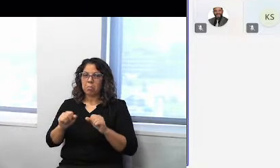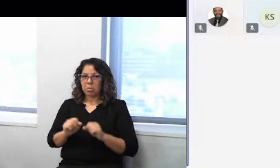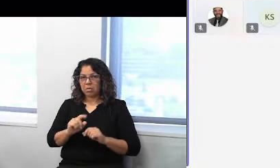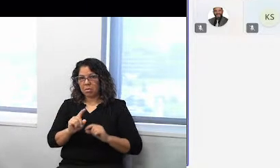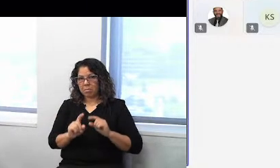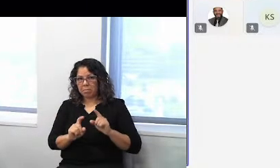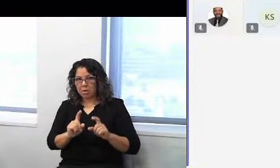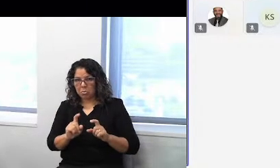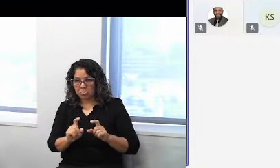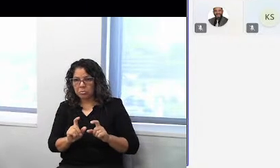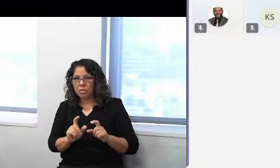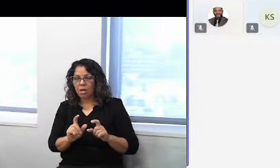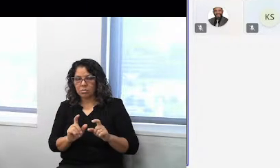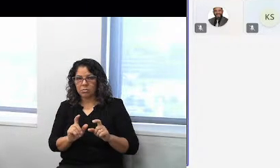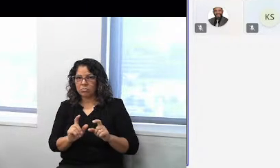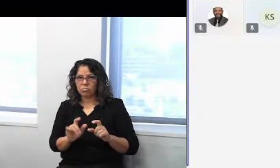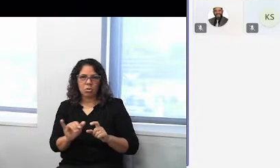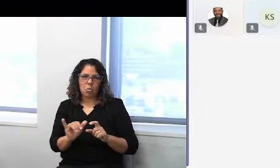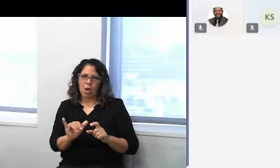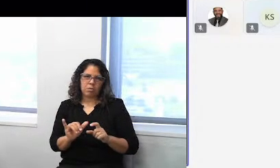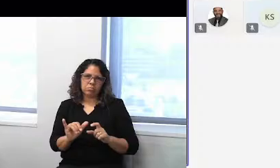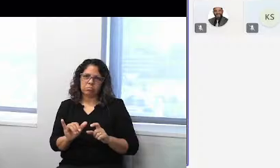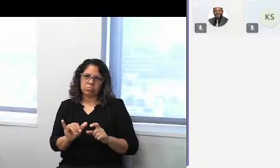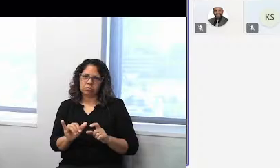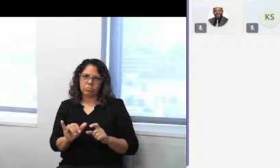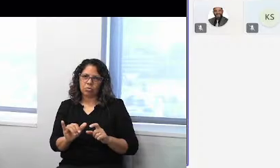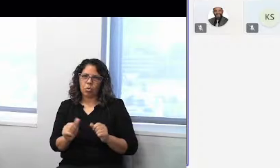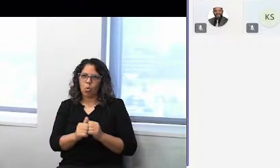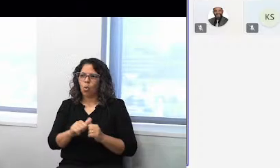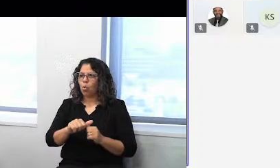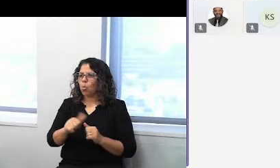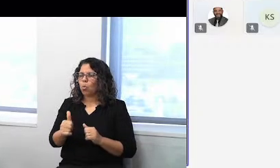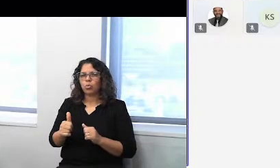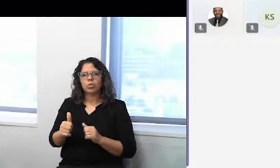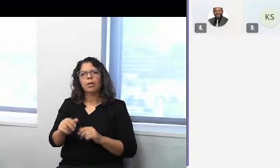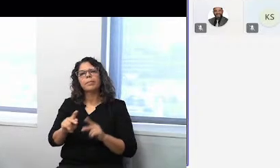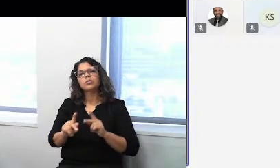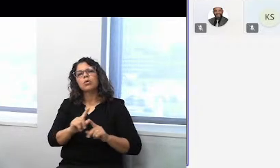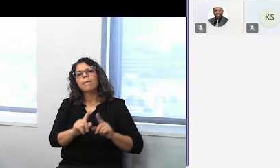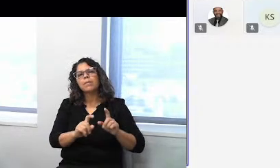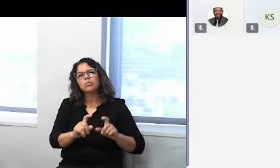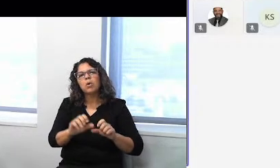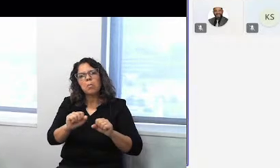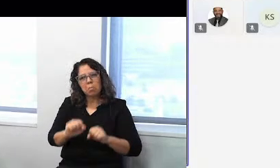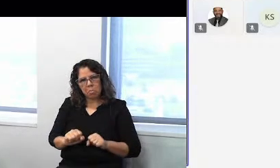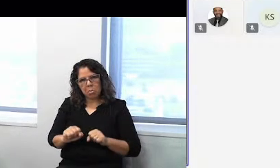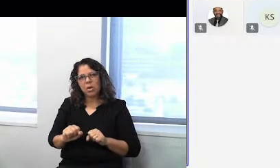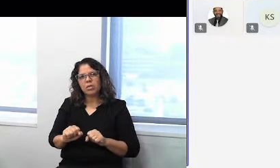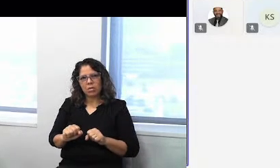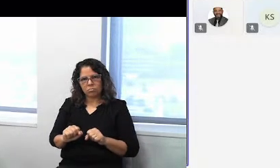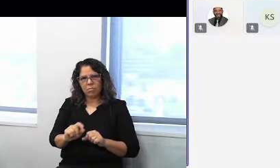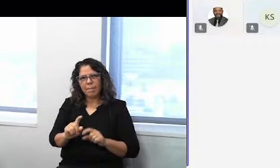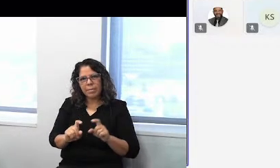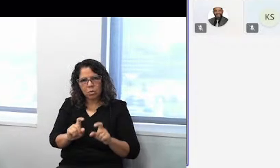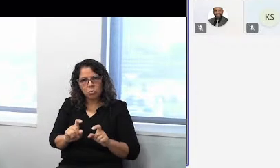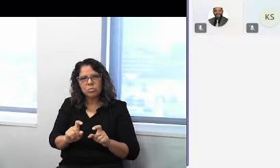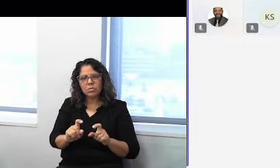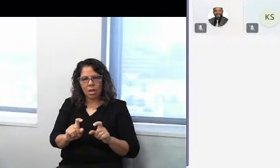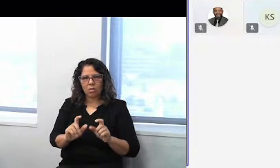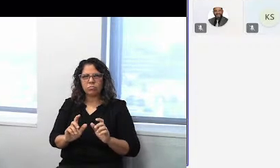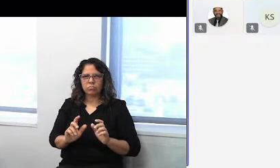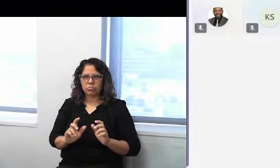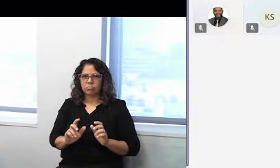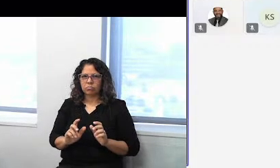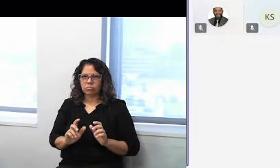with all questioners, I intend to keep them on the scope of the case and ask their questions efficiently. So let me have your estimate,